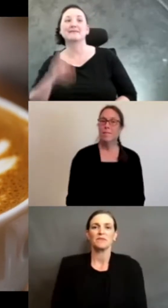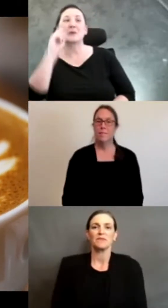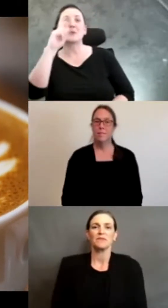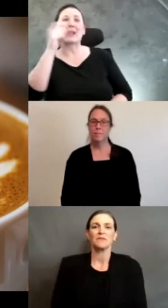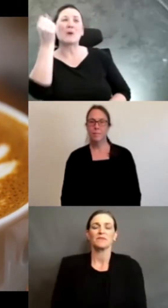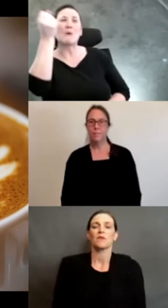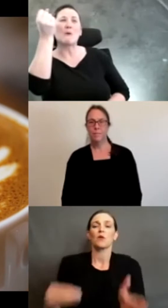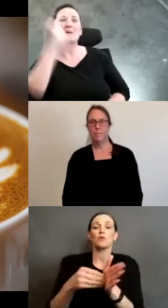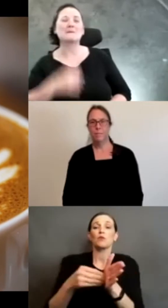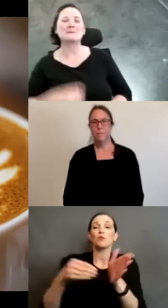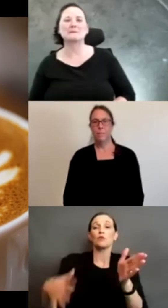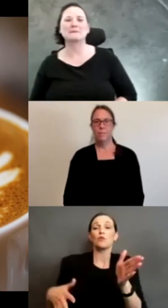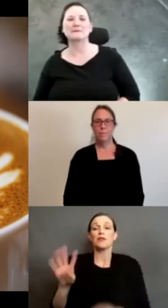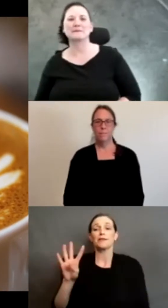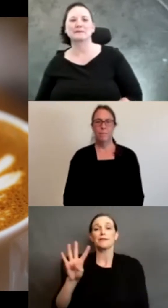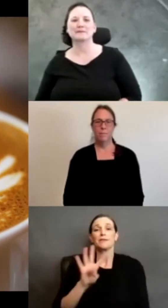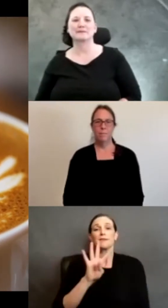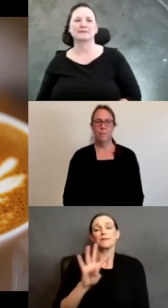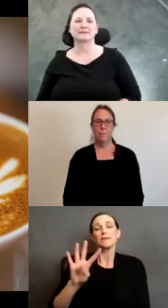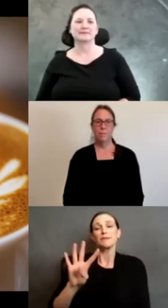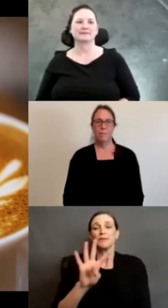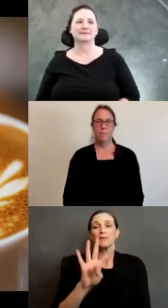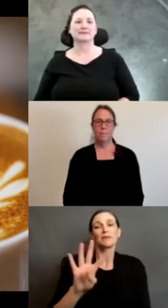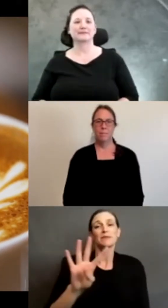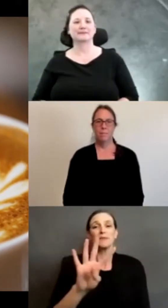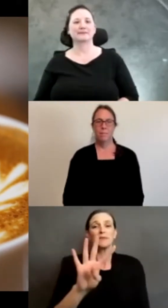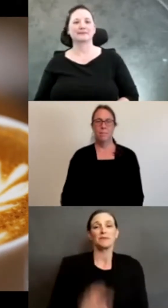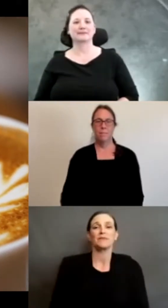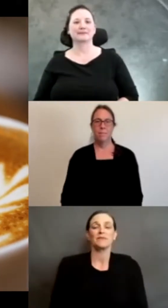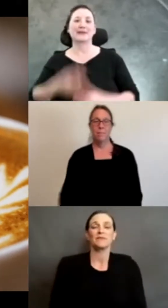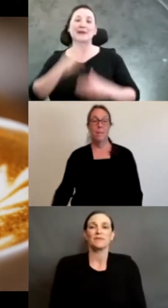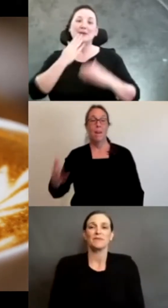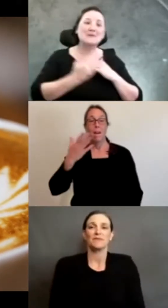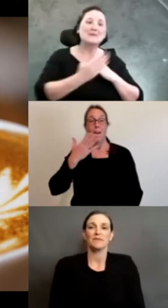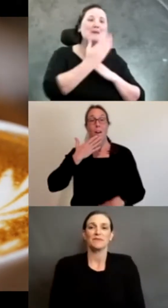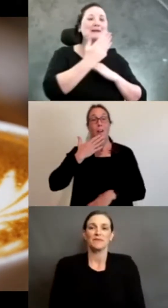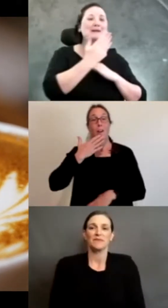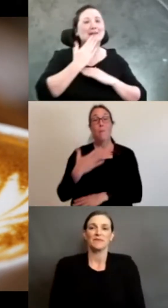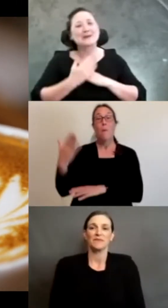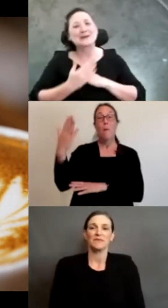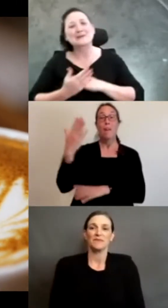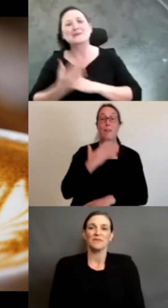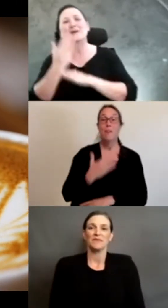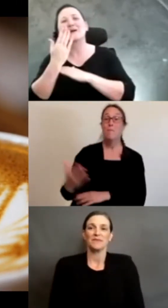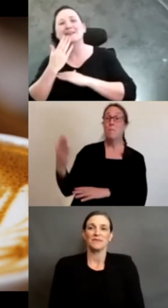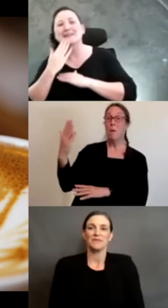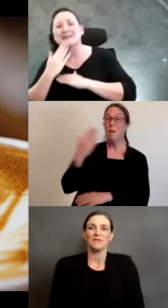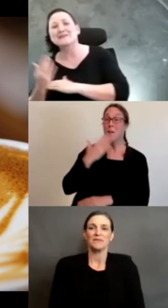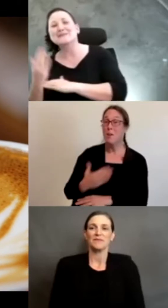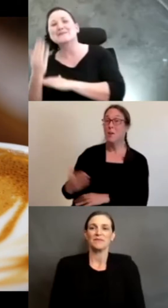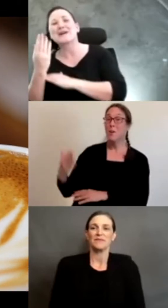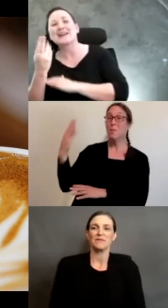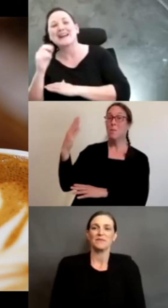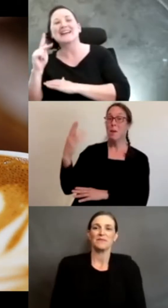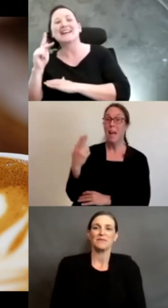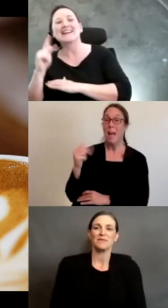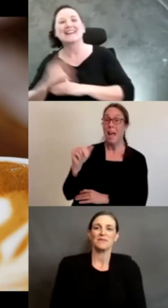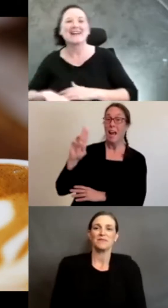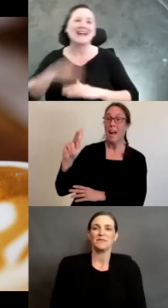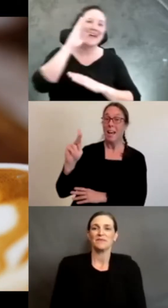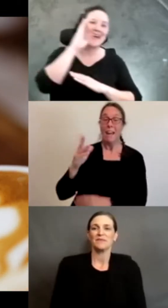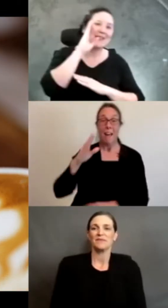approach the counter. Good morning, good morning, good morning, Hank. Hello,